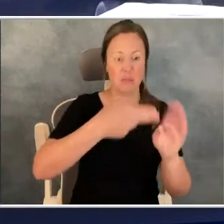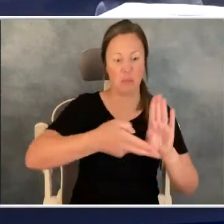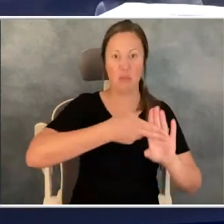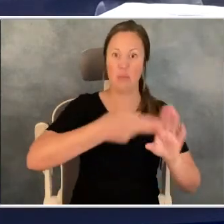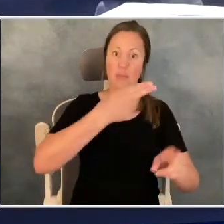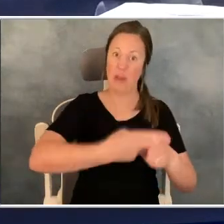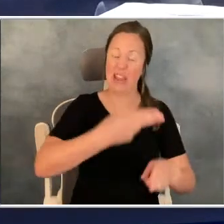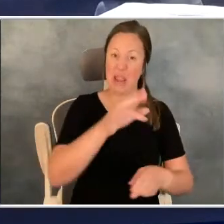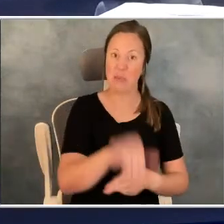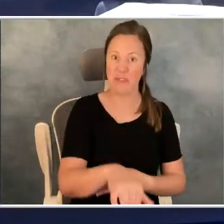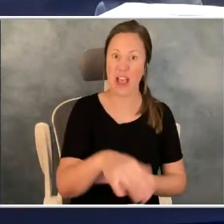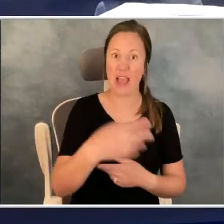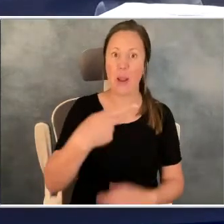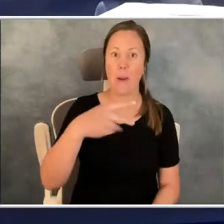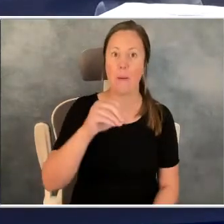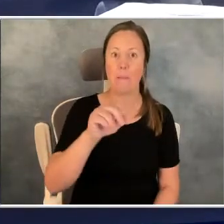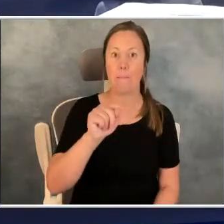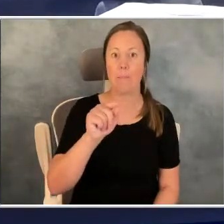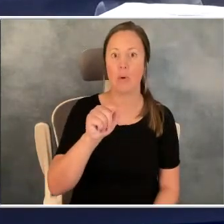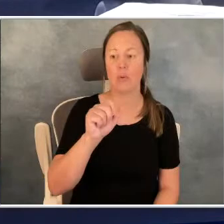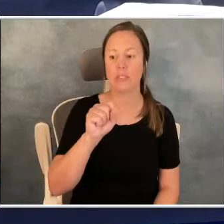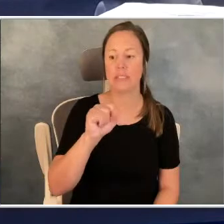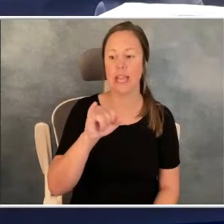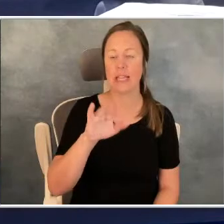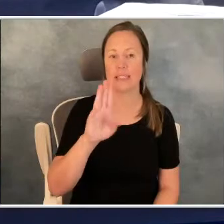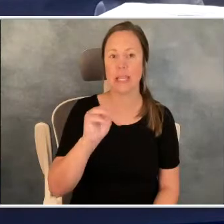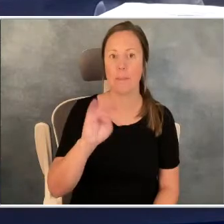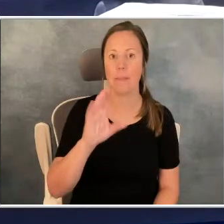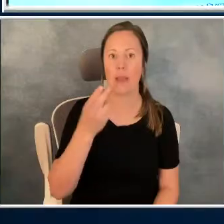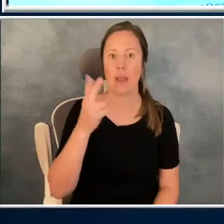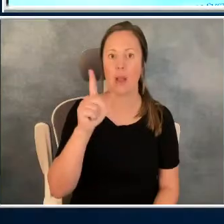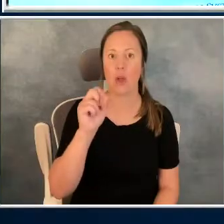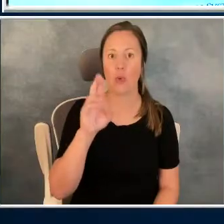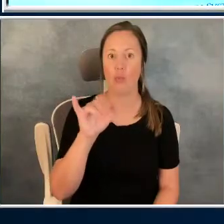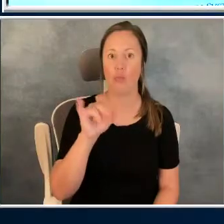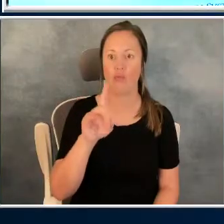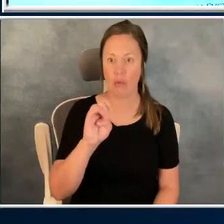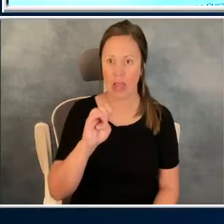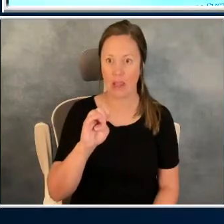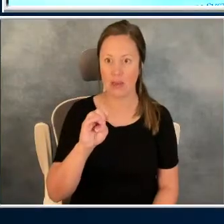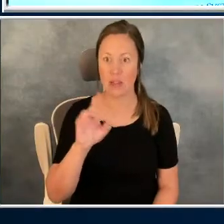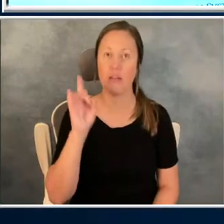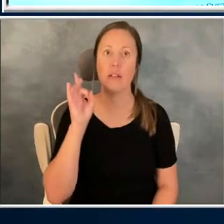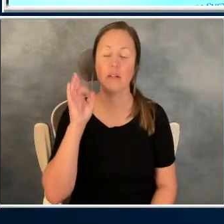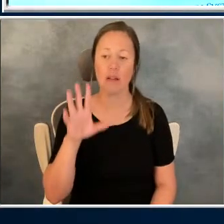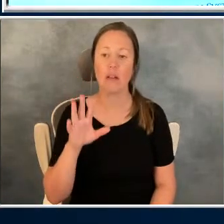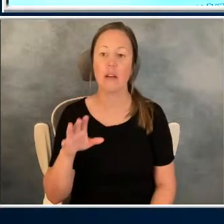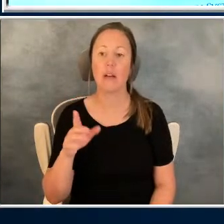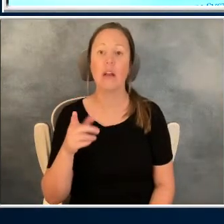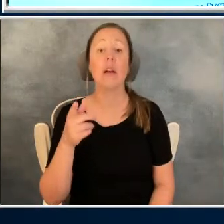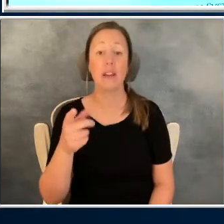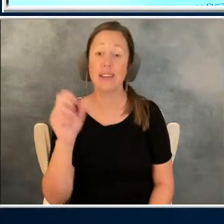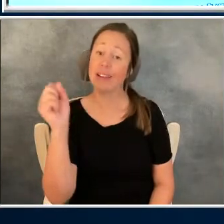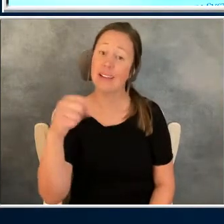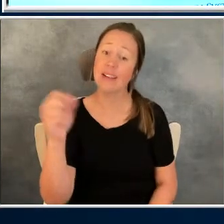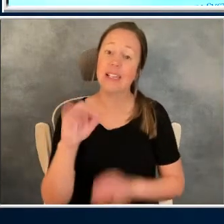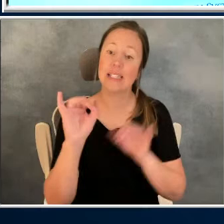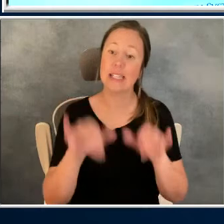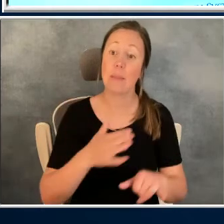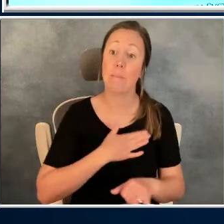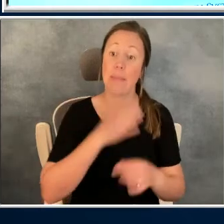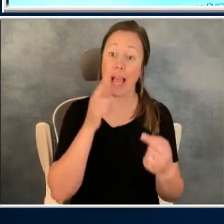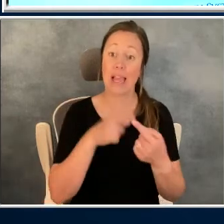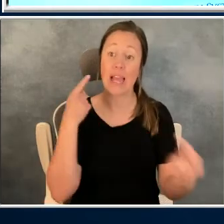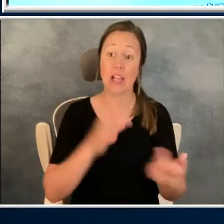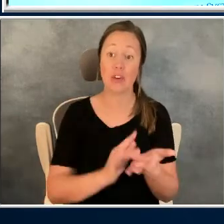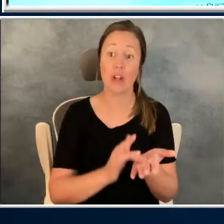and it freaking dissolves in the back of my throat every single time. I'm the same with you, not with that, but my allergy medicine. Yeah. I want generic